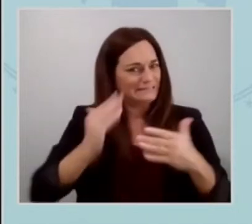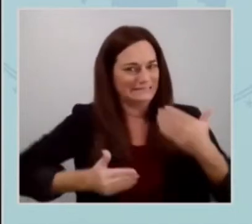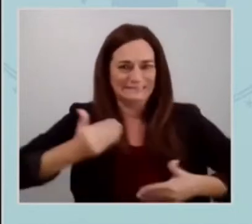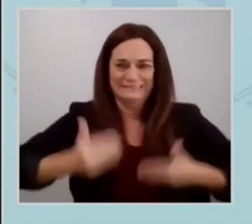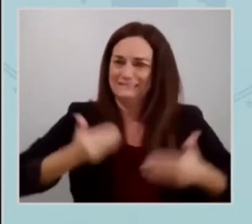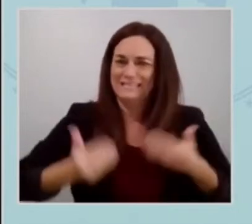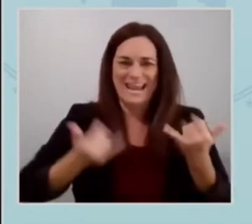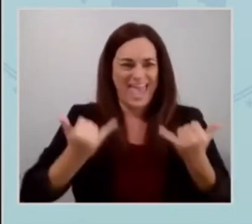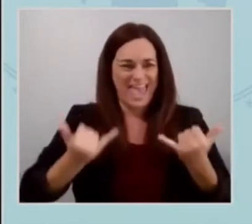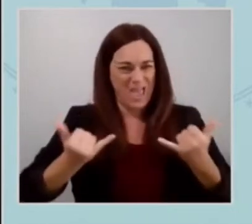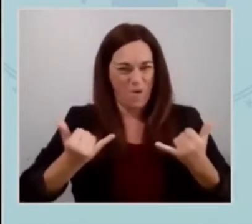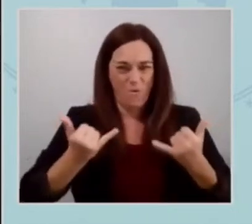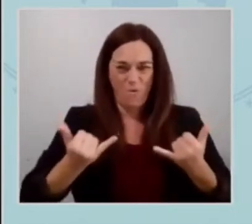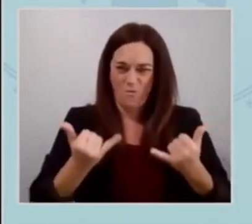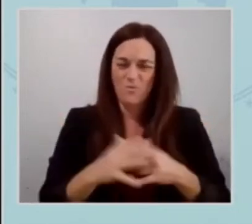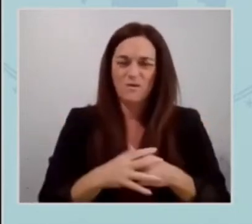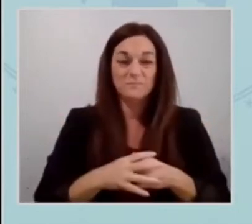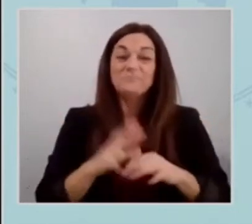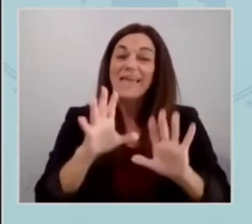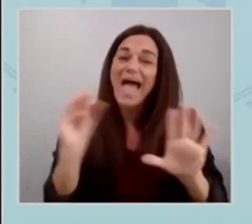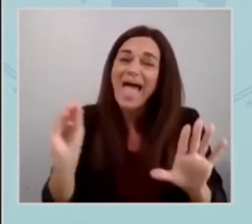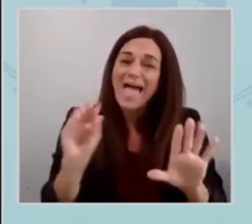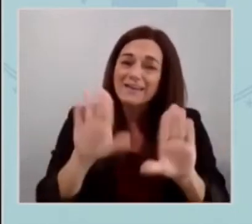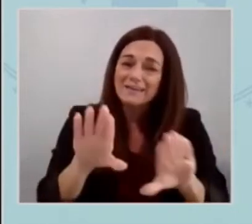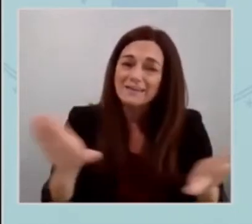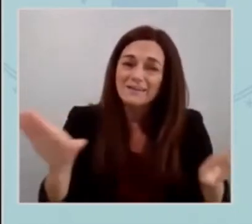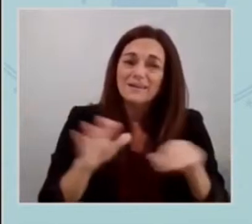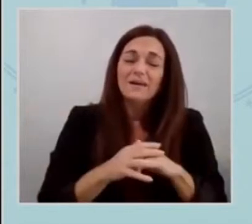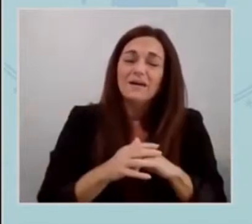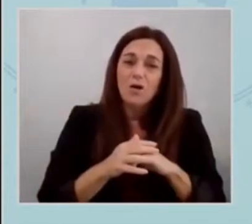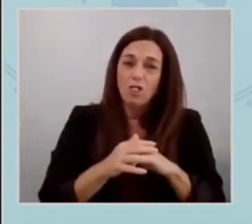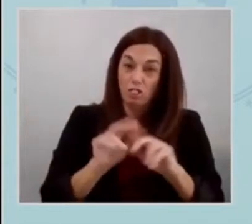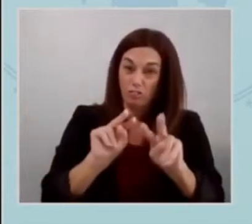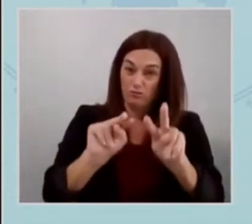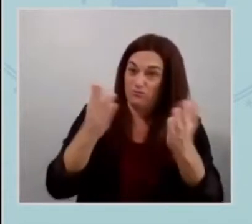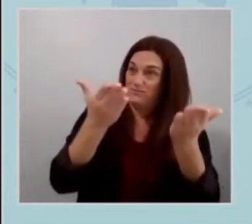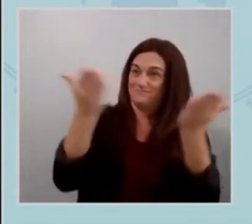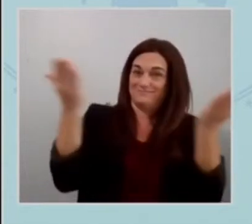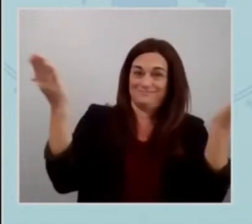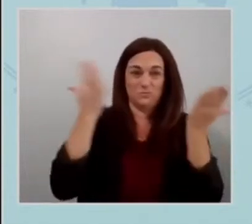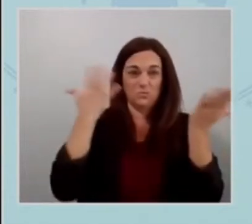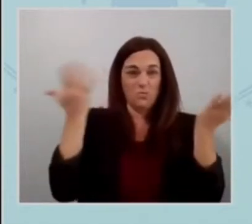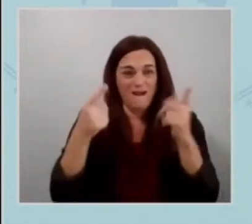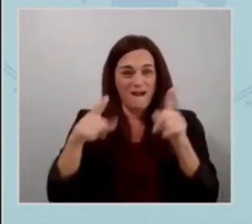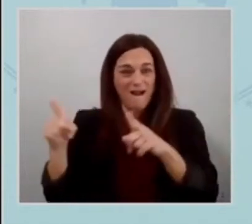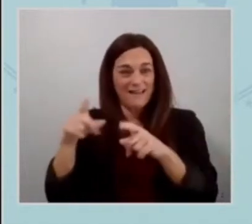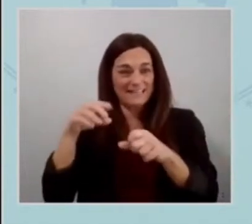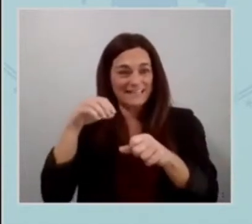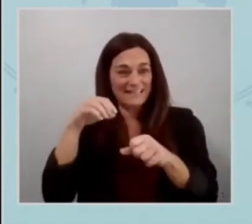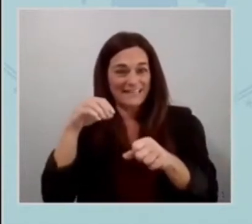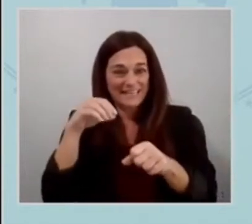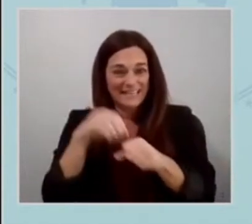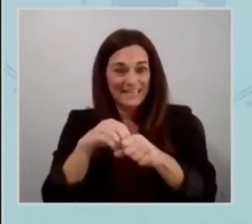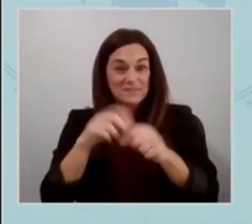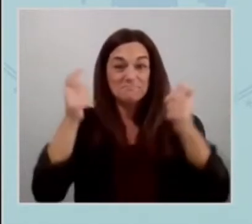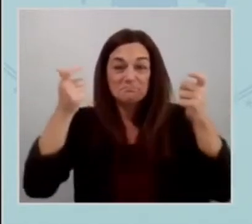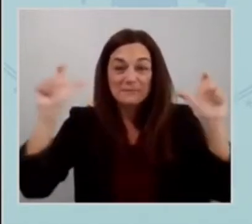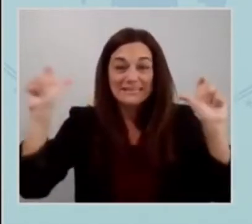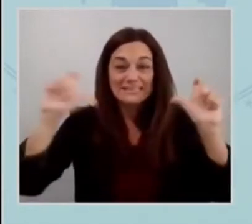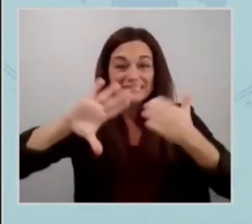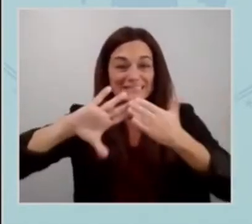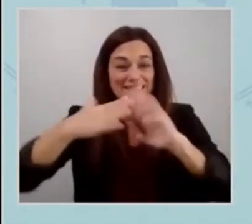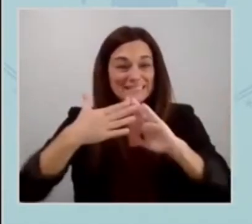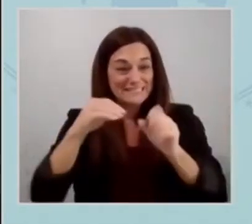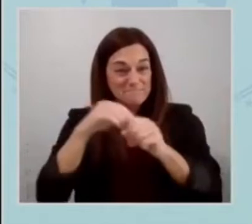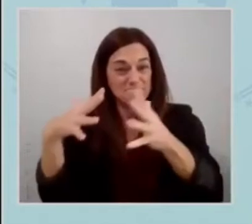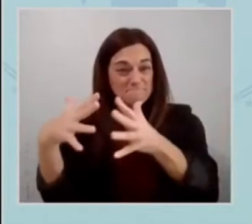meantime. And that's the job we have to step up now to do, is whatever we can now. And by the way, look at all that's going